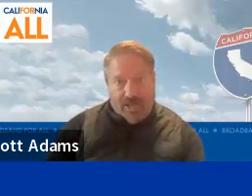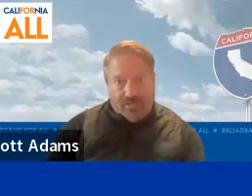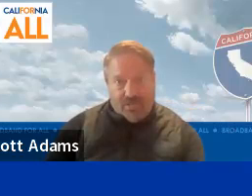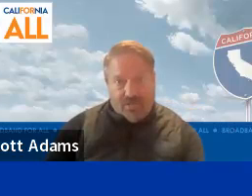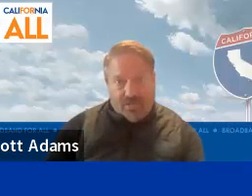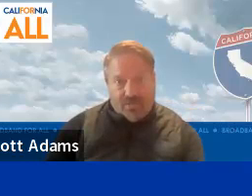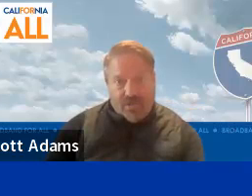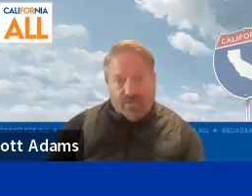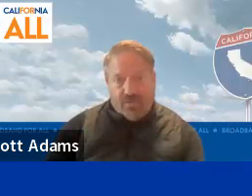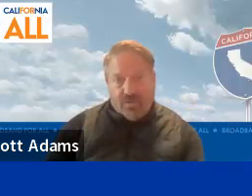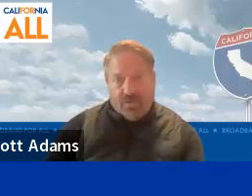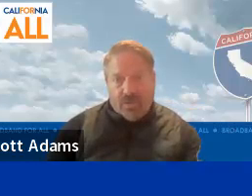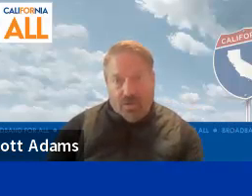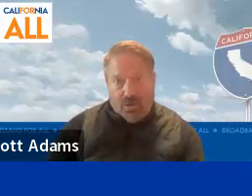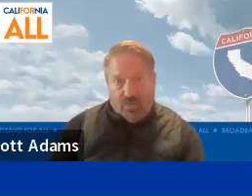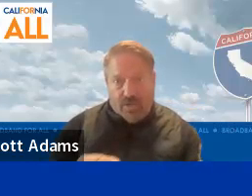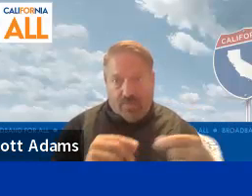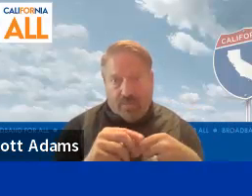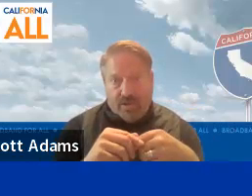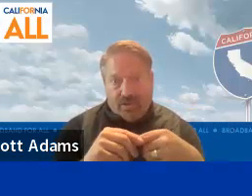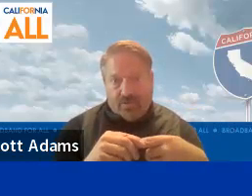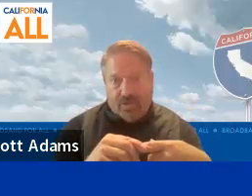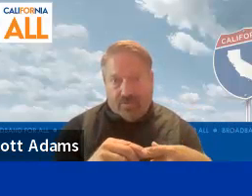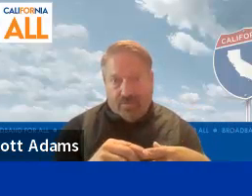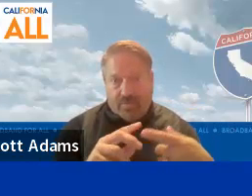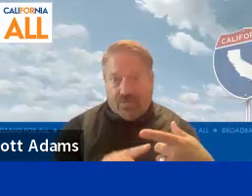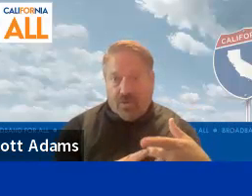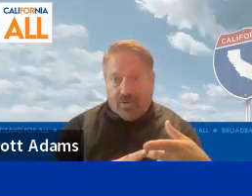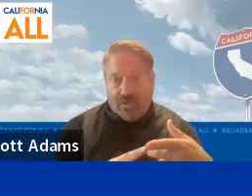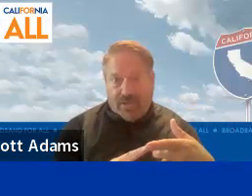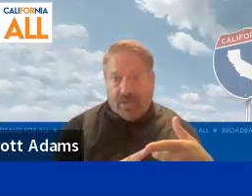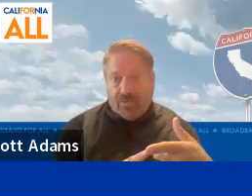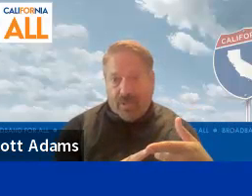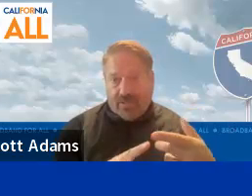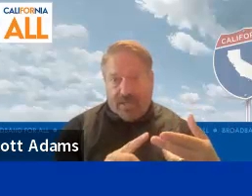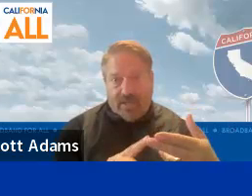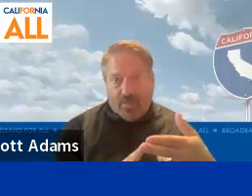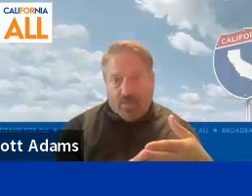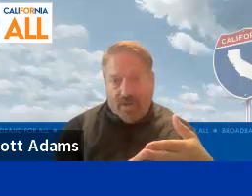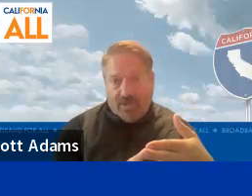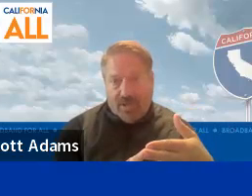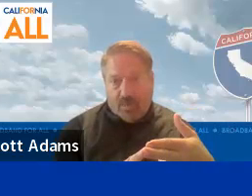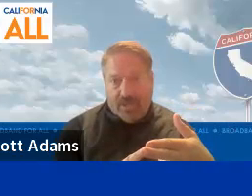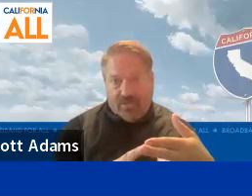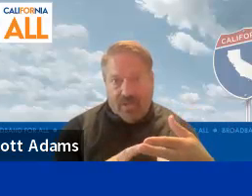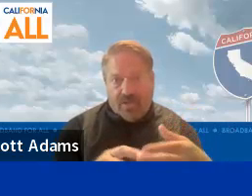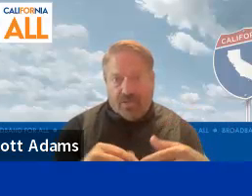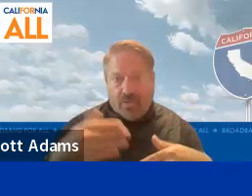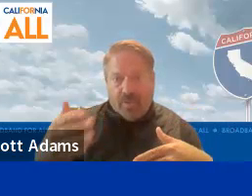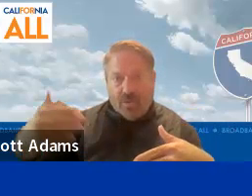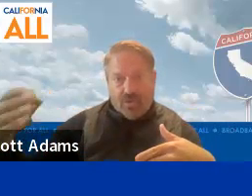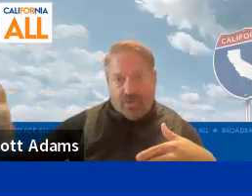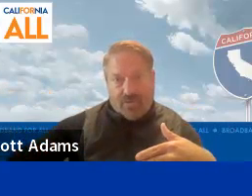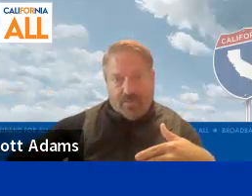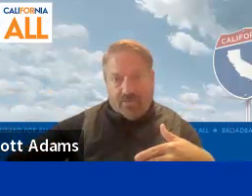spend capacity dollars to overcome the barriers of mistrust in government and private companies,